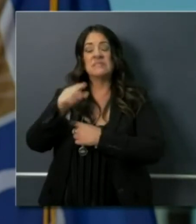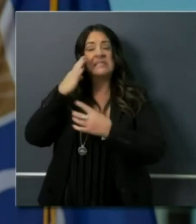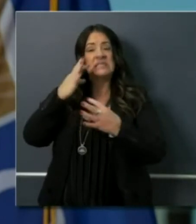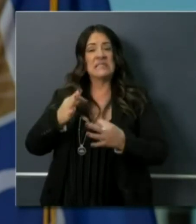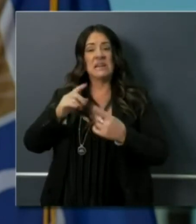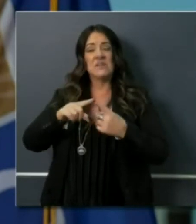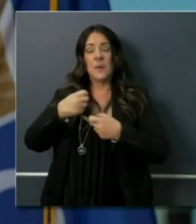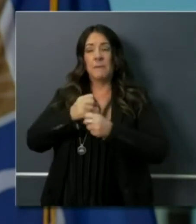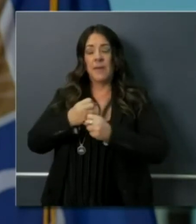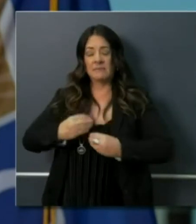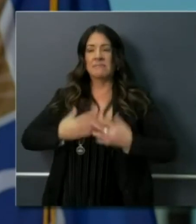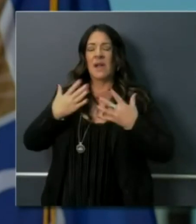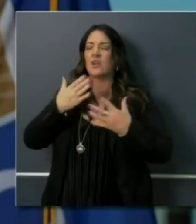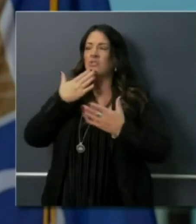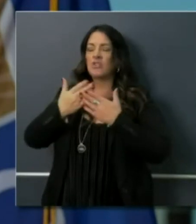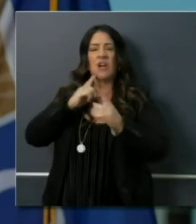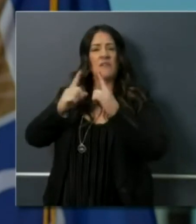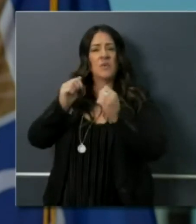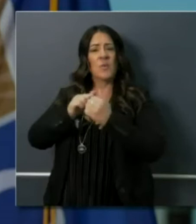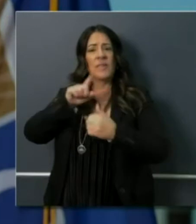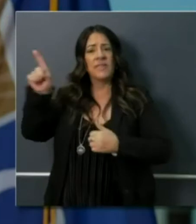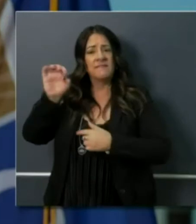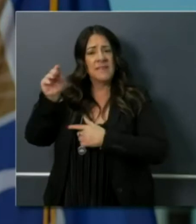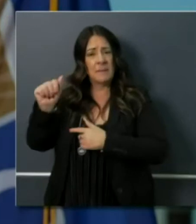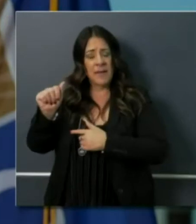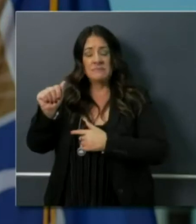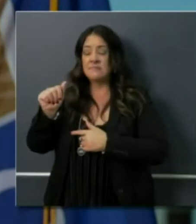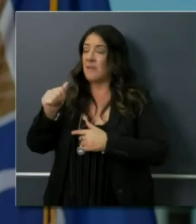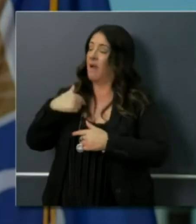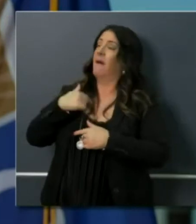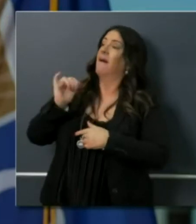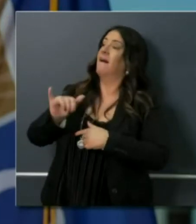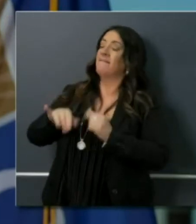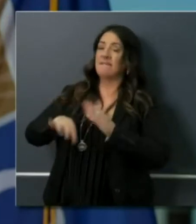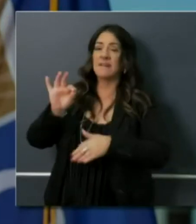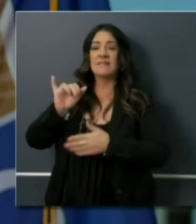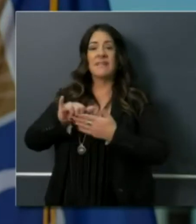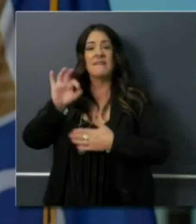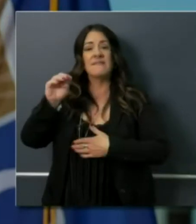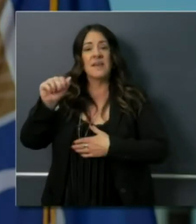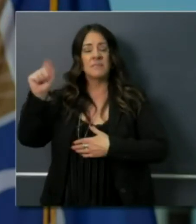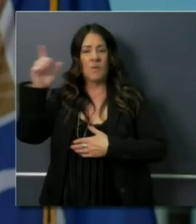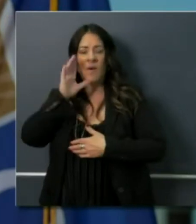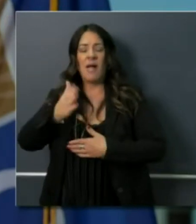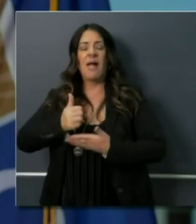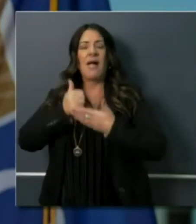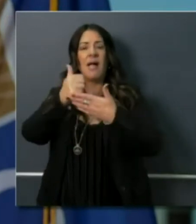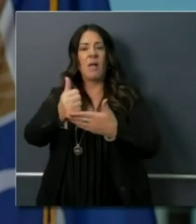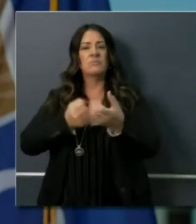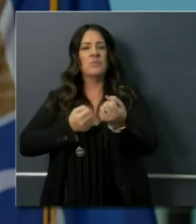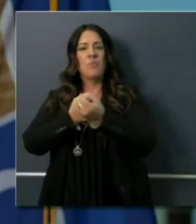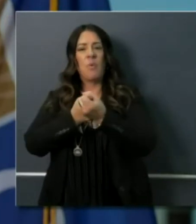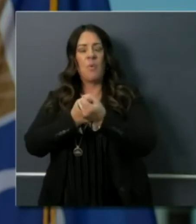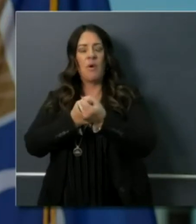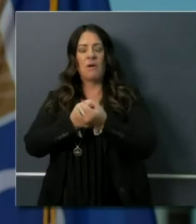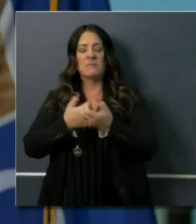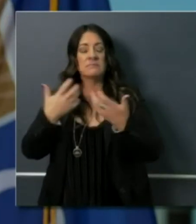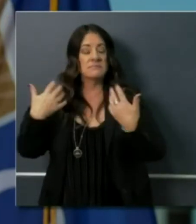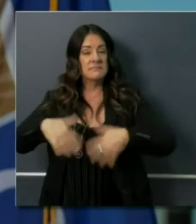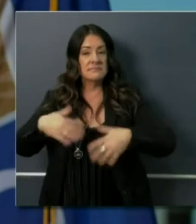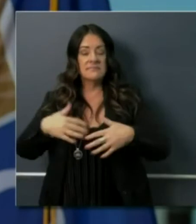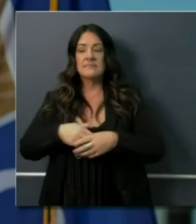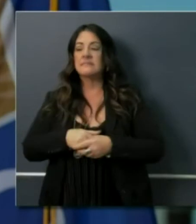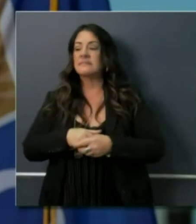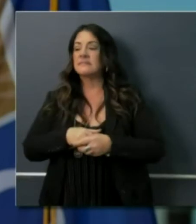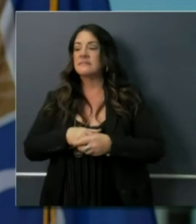to this announcement today. FEMA is going to help support the delivery of significantly